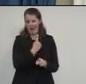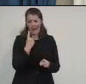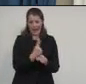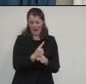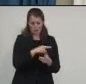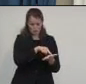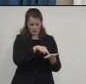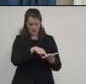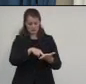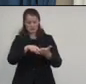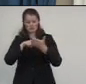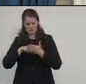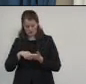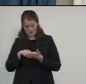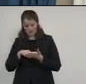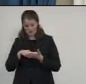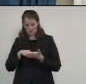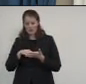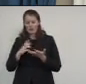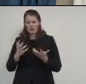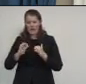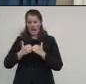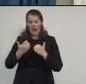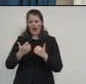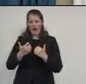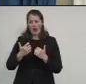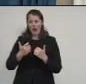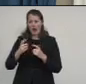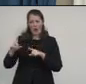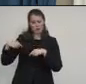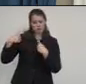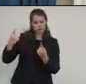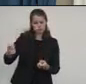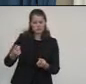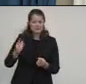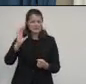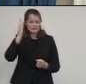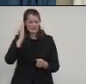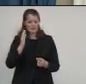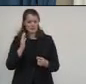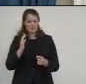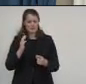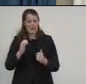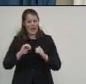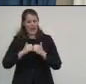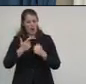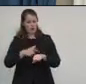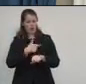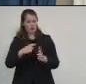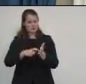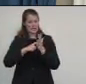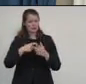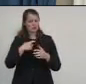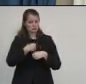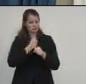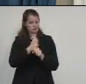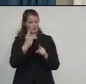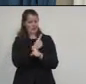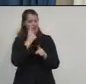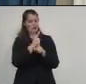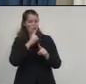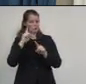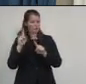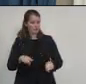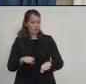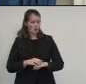curb. I mean, I don't know how that would work. I'm relying on the cosmetology board with Director Brown to come